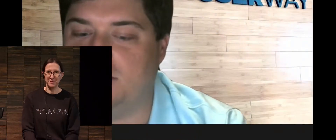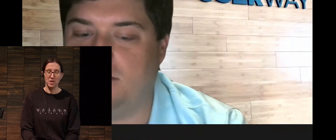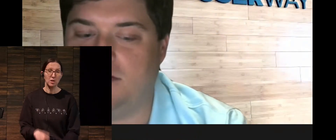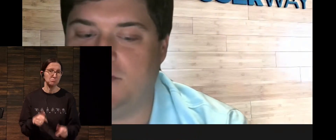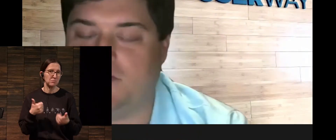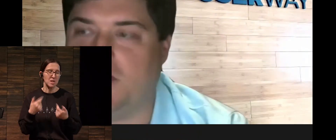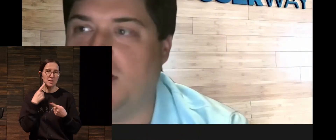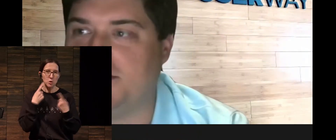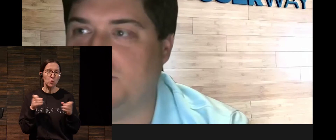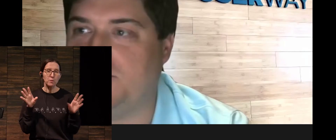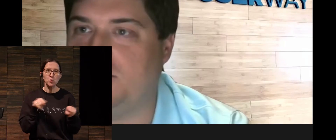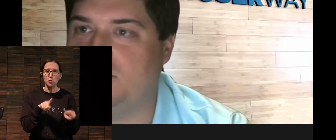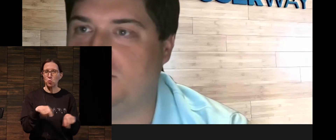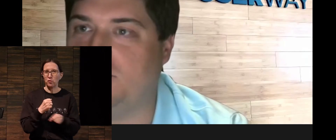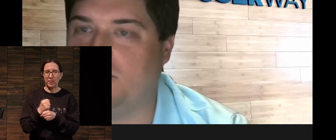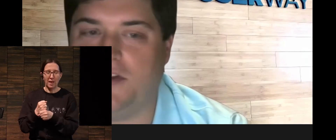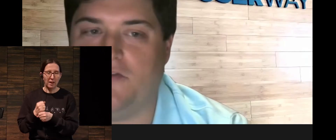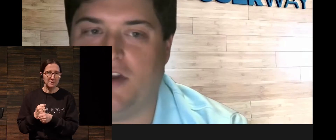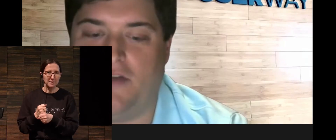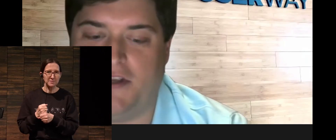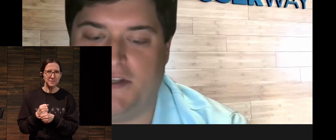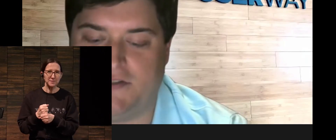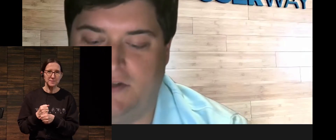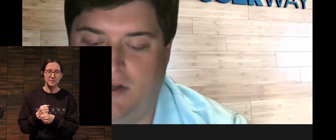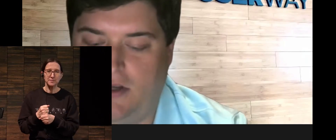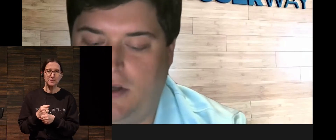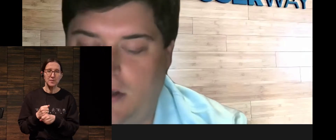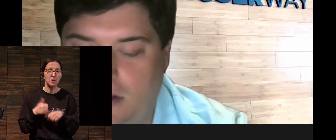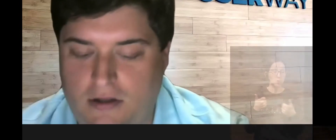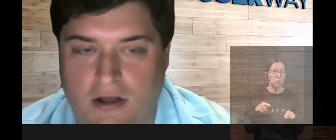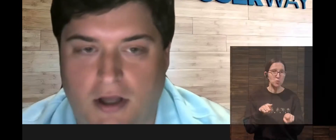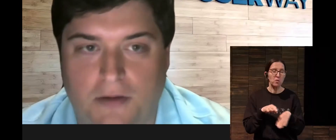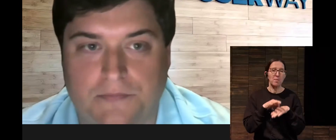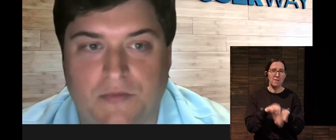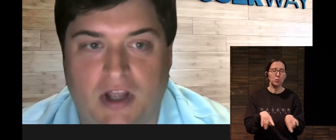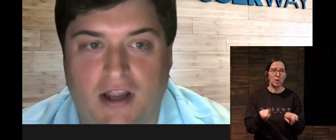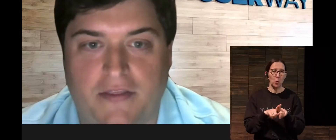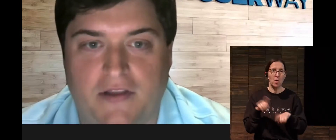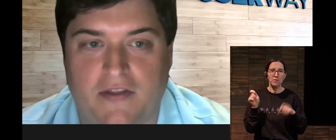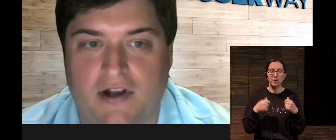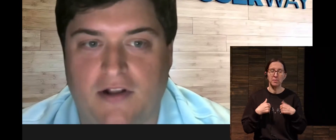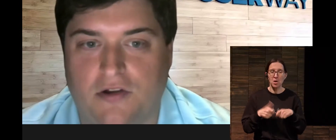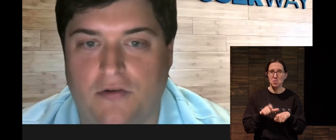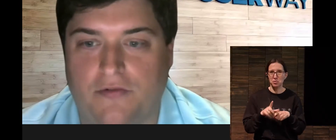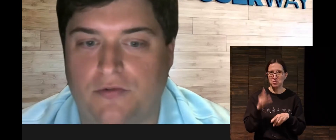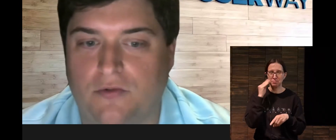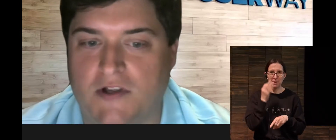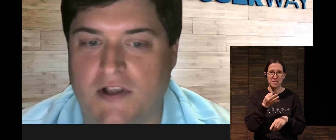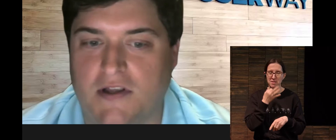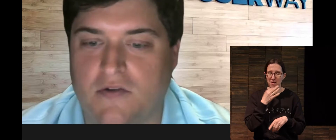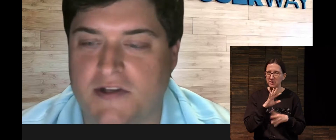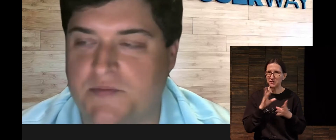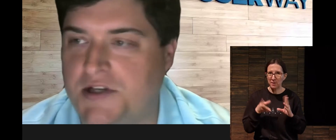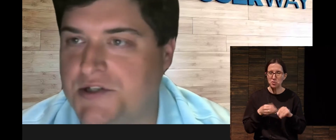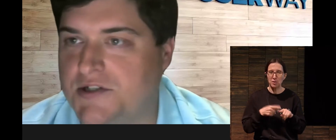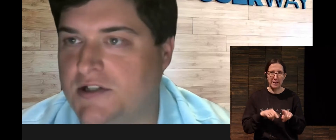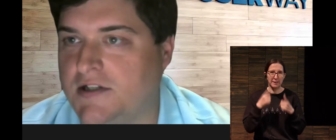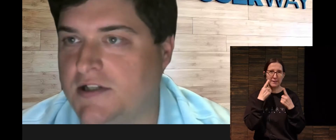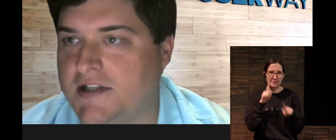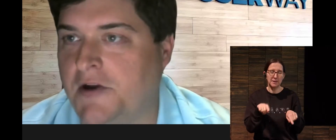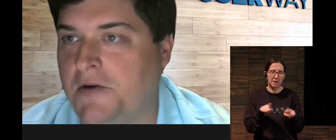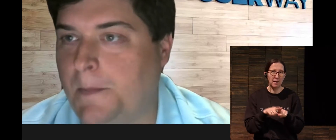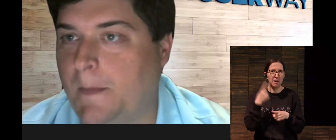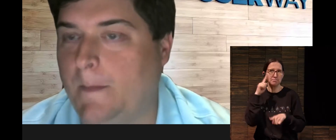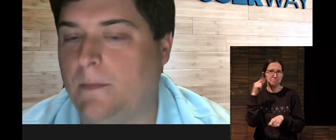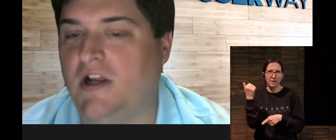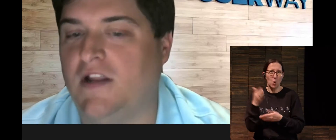this sort of concept. So thank you for having us. I think that I'll go through a quick speech and then